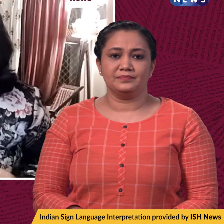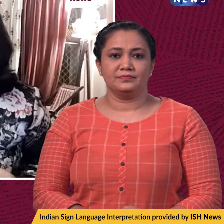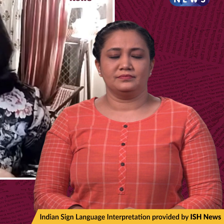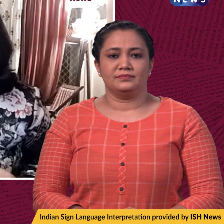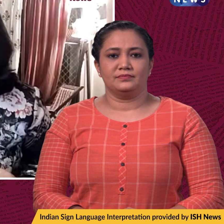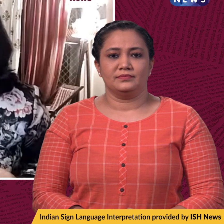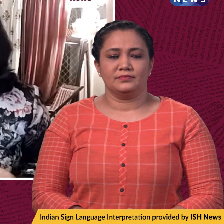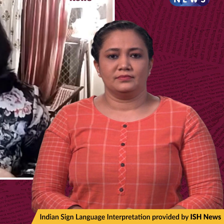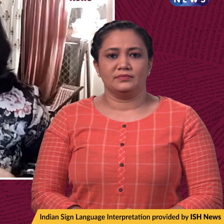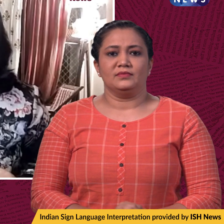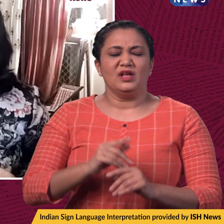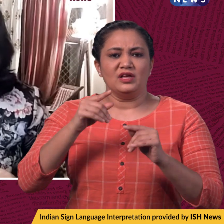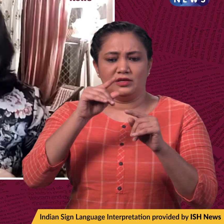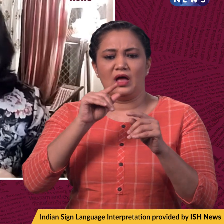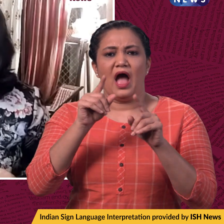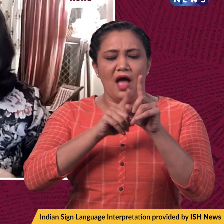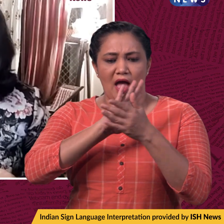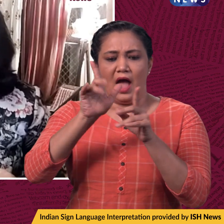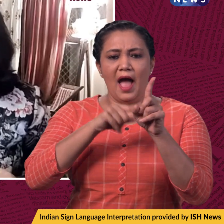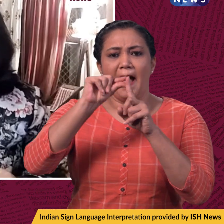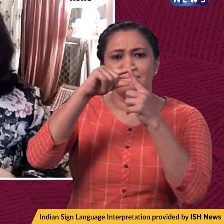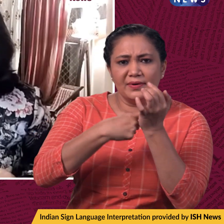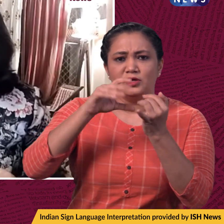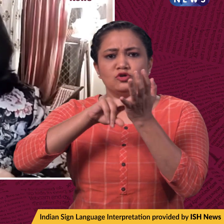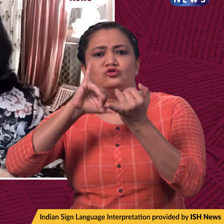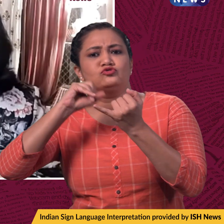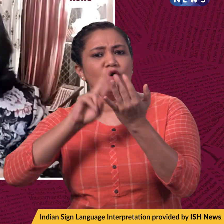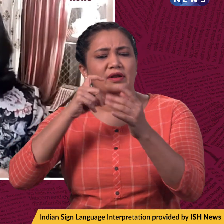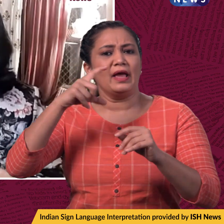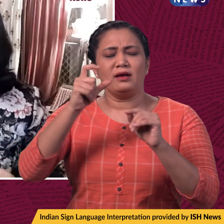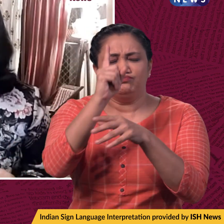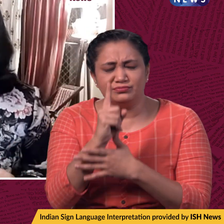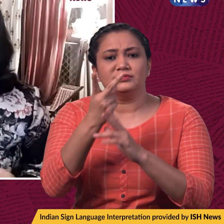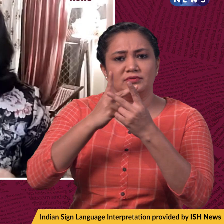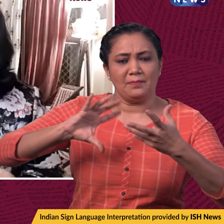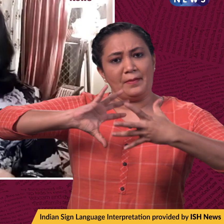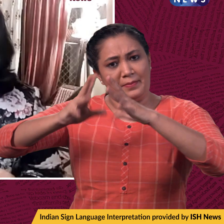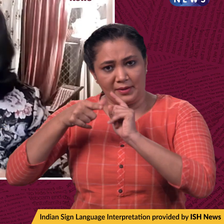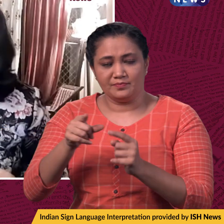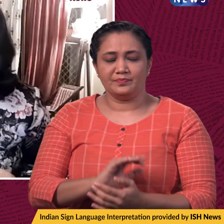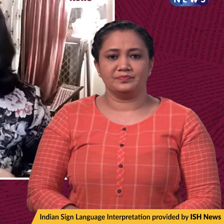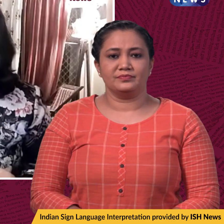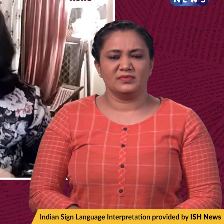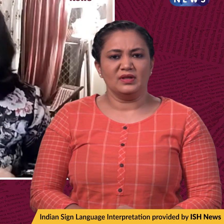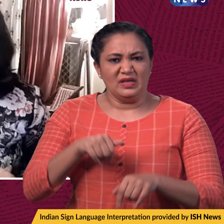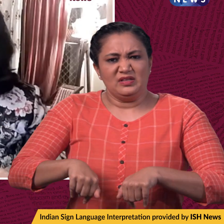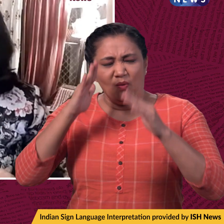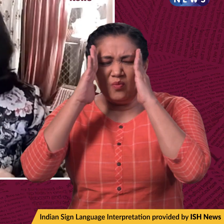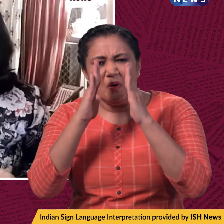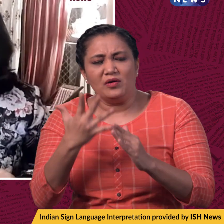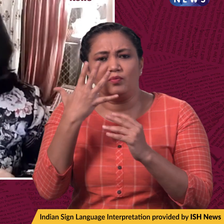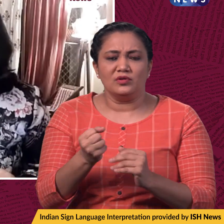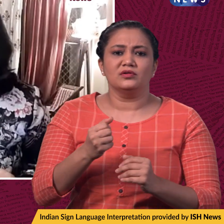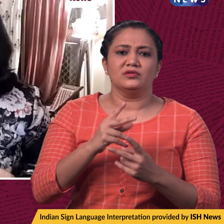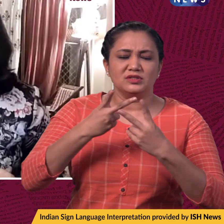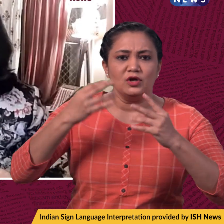to develop hypersonic missiles. Now, the leaders said in a joint statement that they are, and I quote, "committed